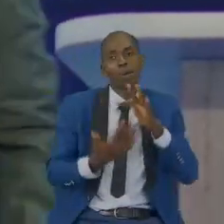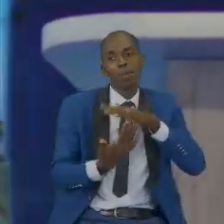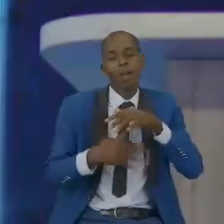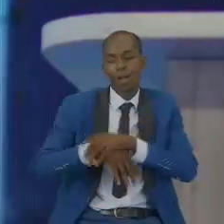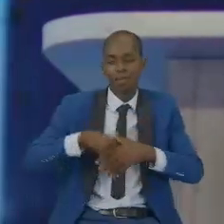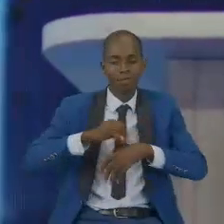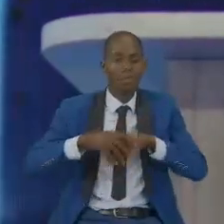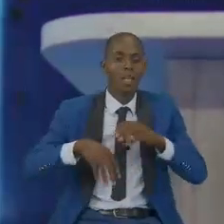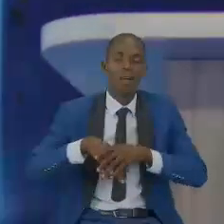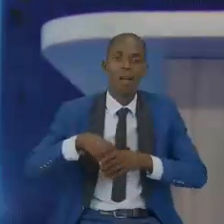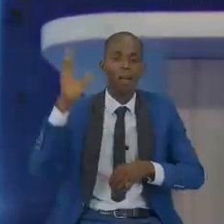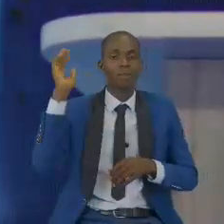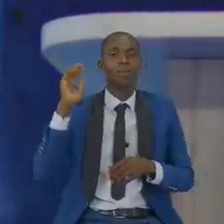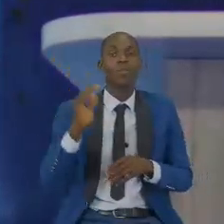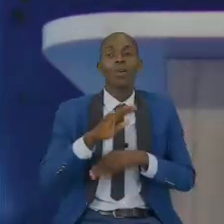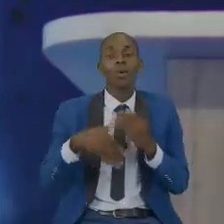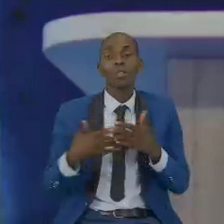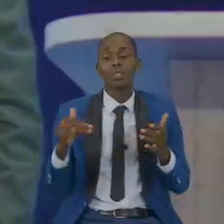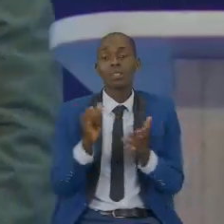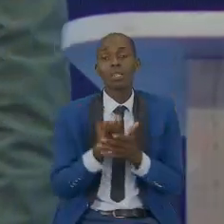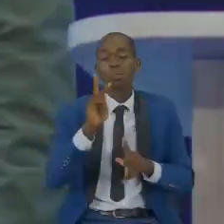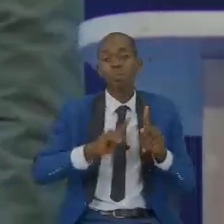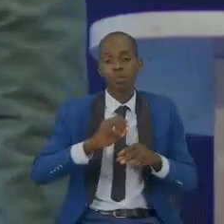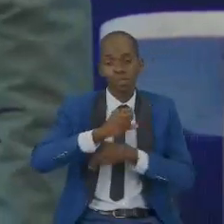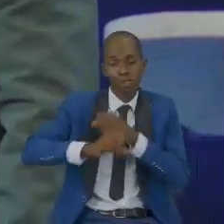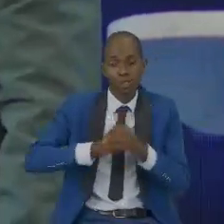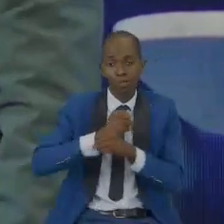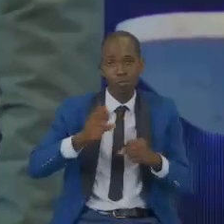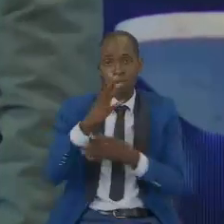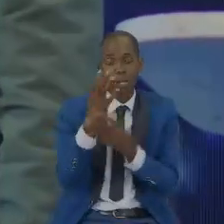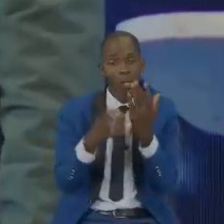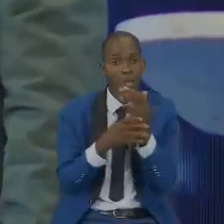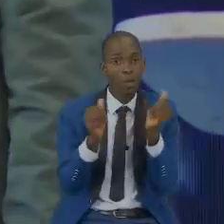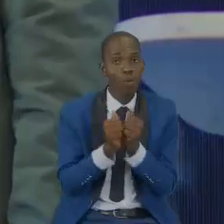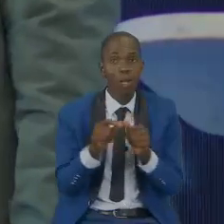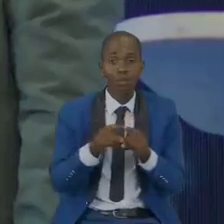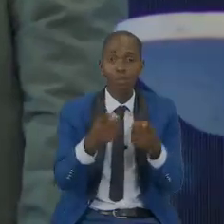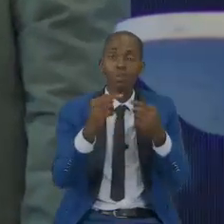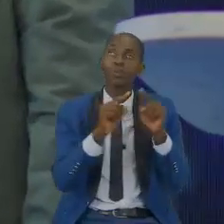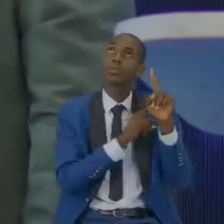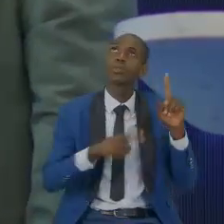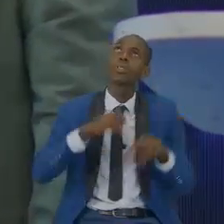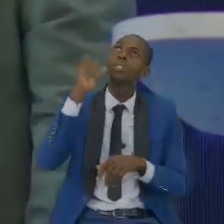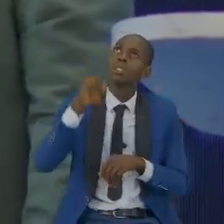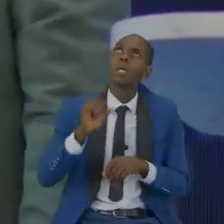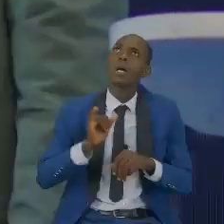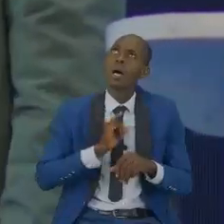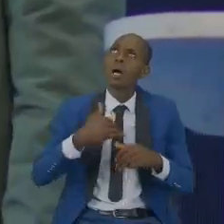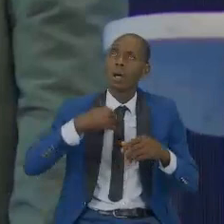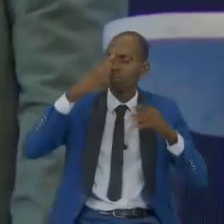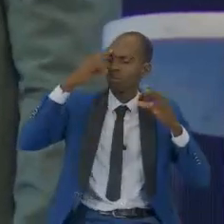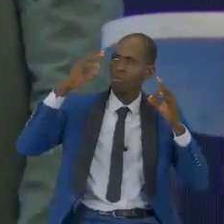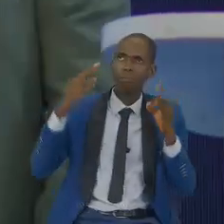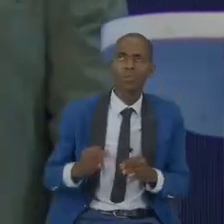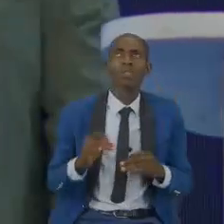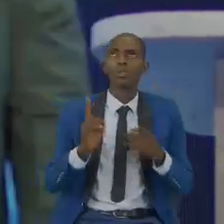all the things they tie you with today, as you come to the Lord and say, yes, I make my choice, I'm going to